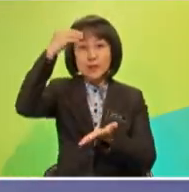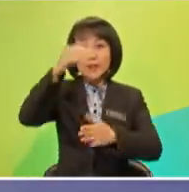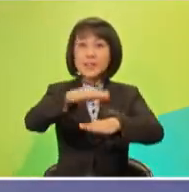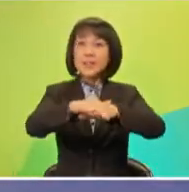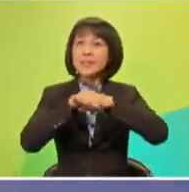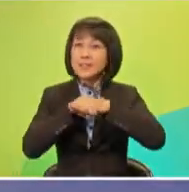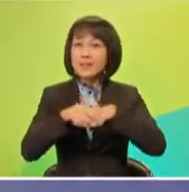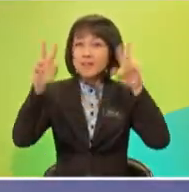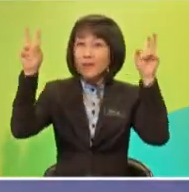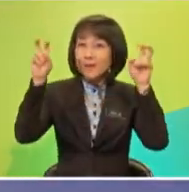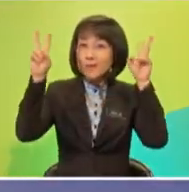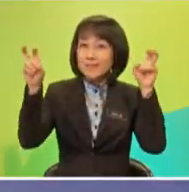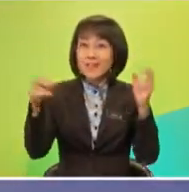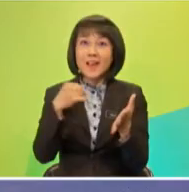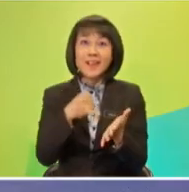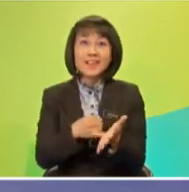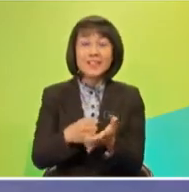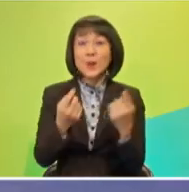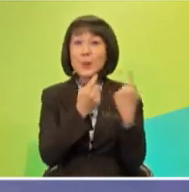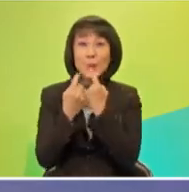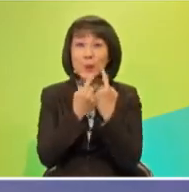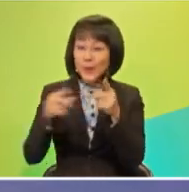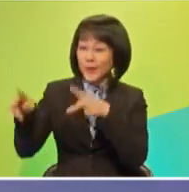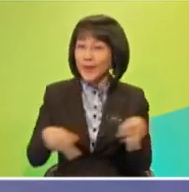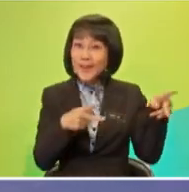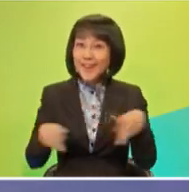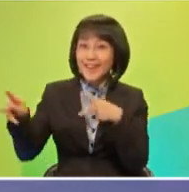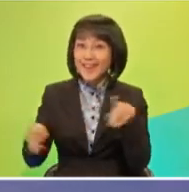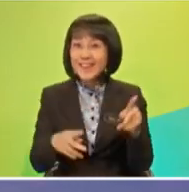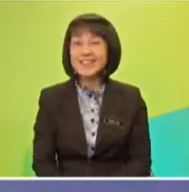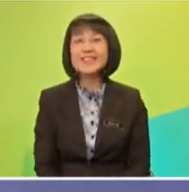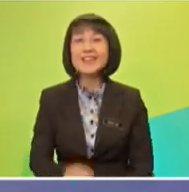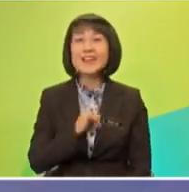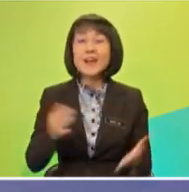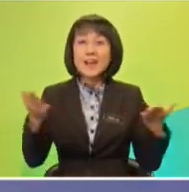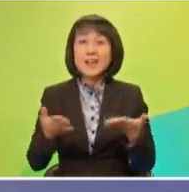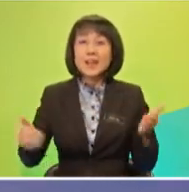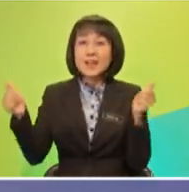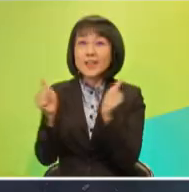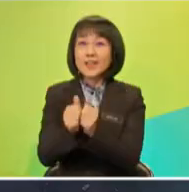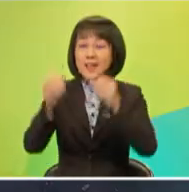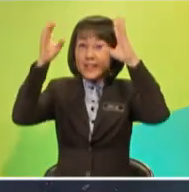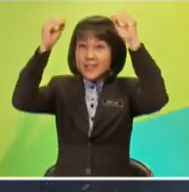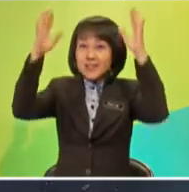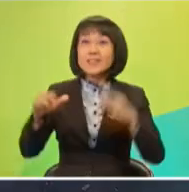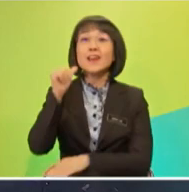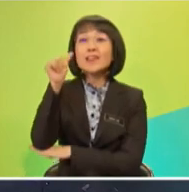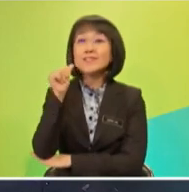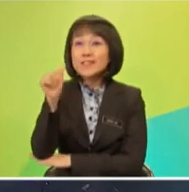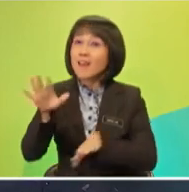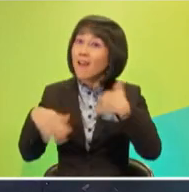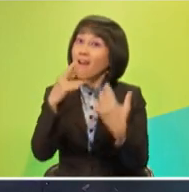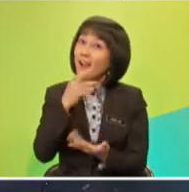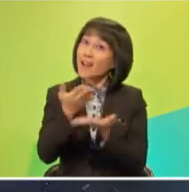the topic of It's a Birthday Party. And I'm here with none other than teacher Anjana. Teacher, how are you, teacher? I am